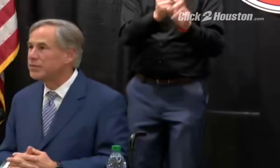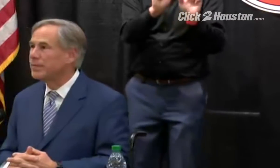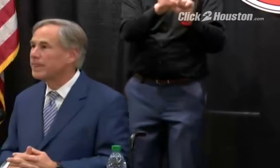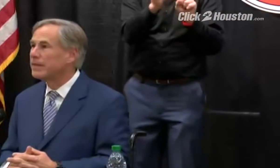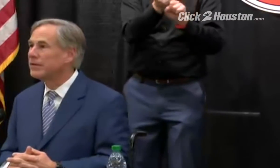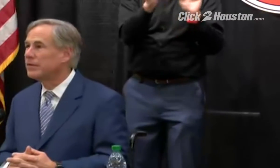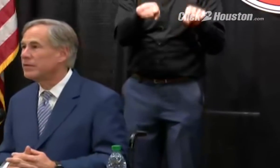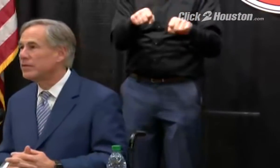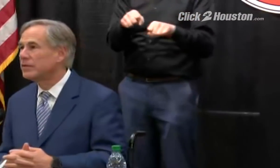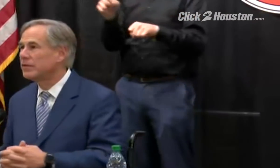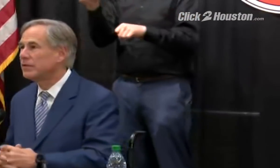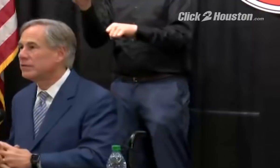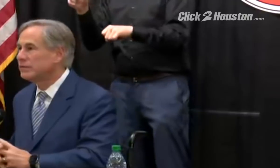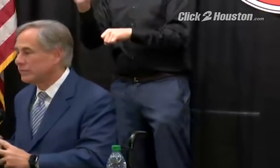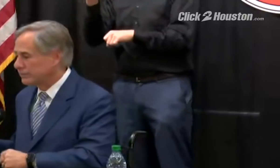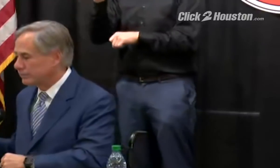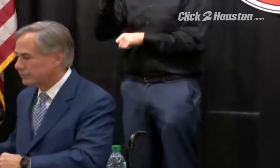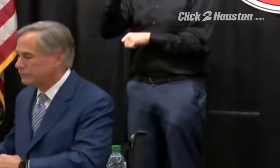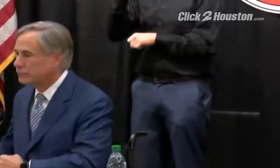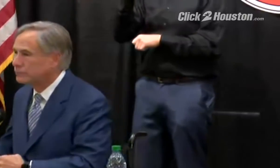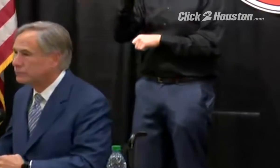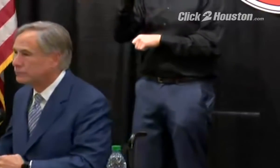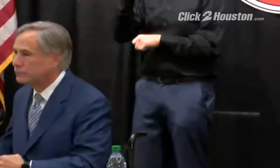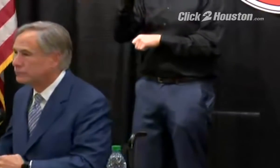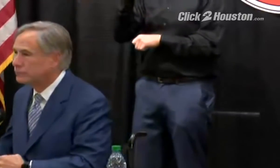Yes, sir. Andrew Wood, Fox 34.